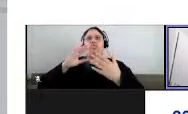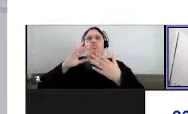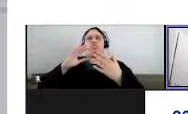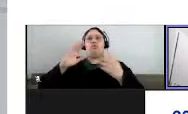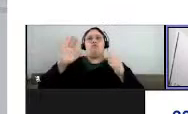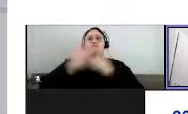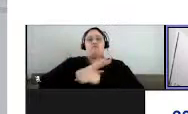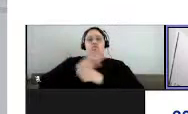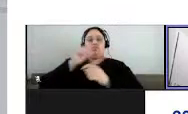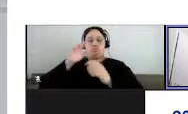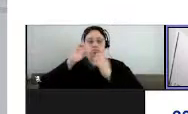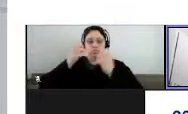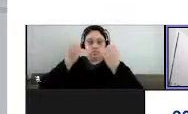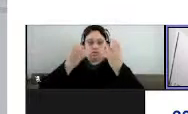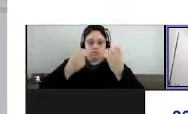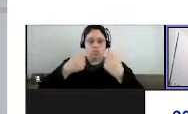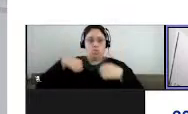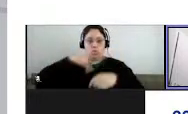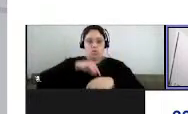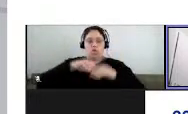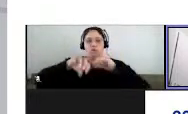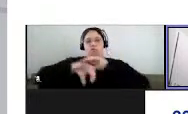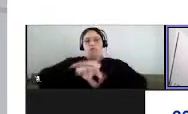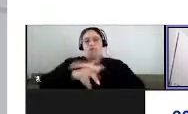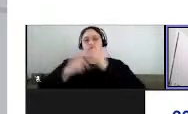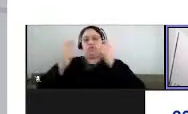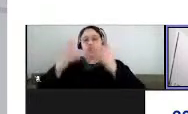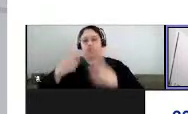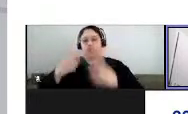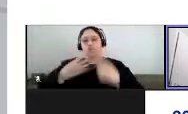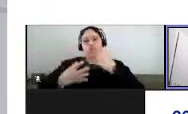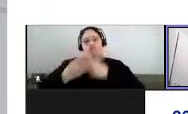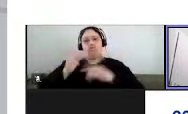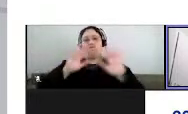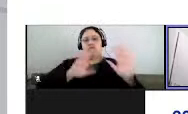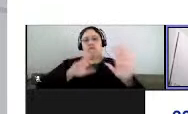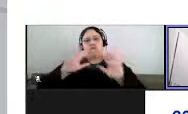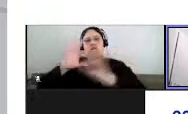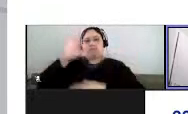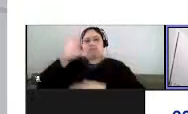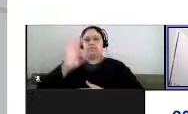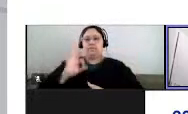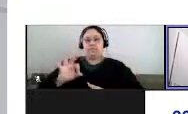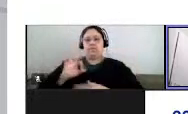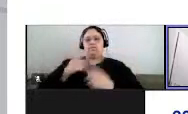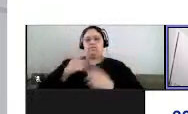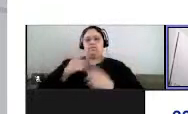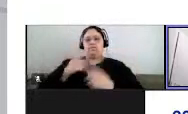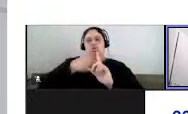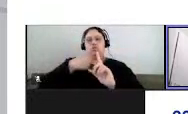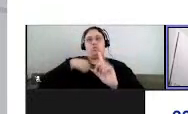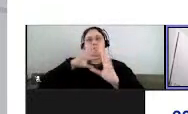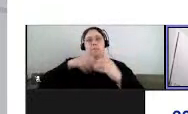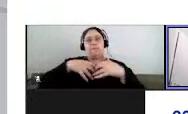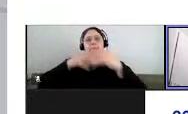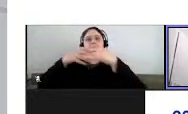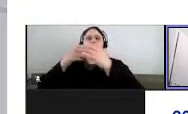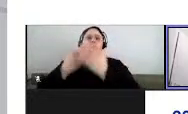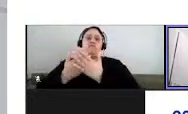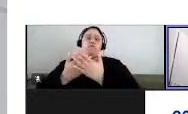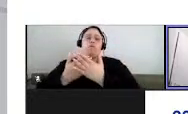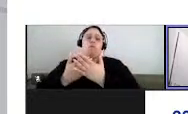we have, as a provincial treasury, achieved 98% of our targets that was set for